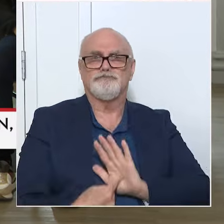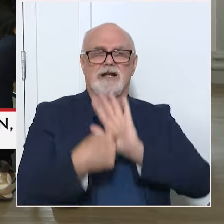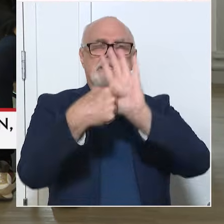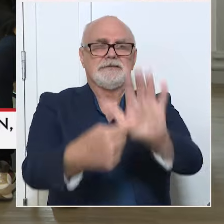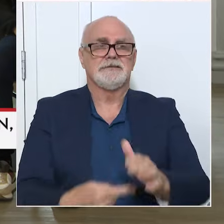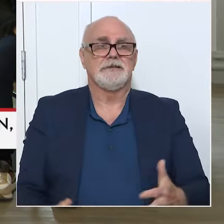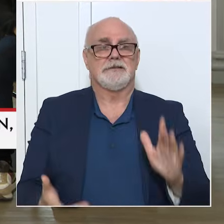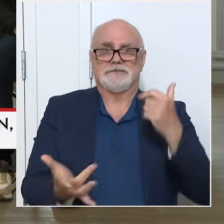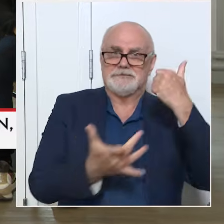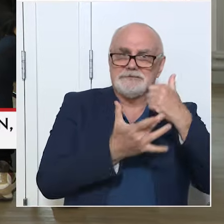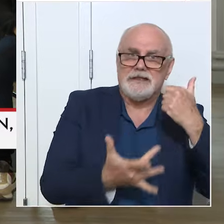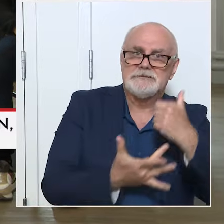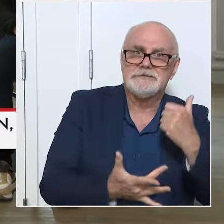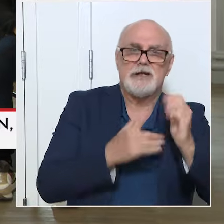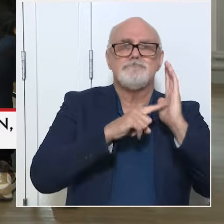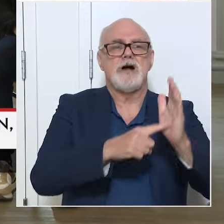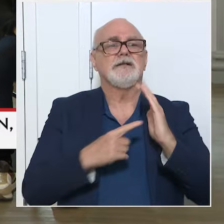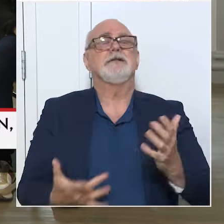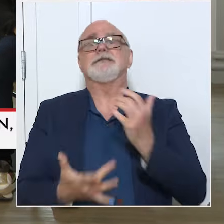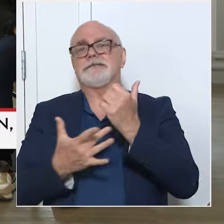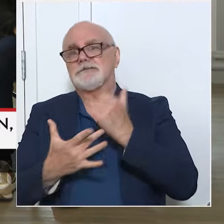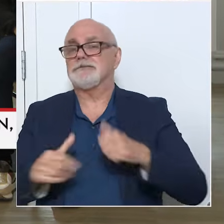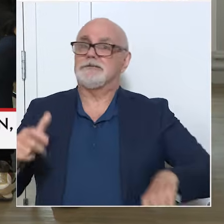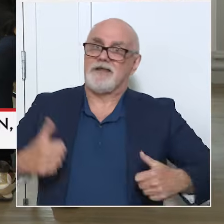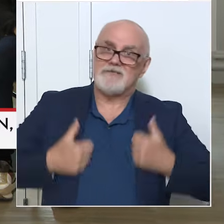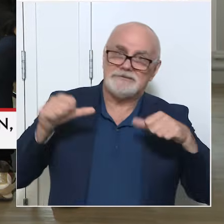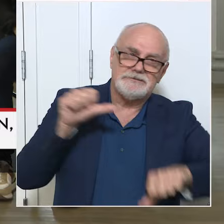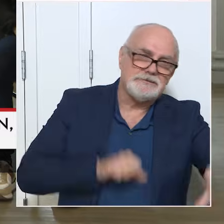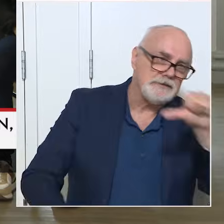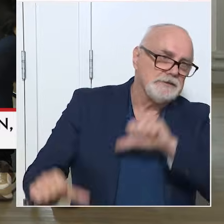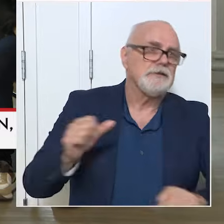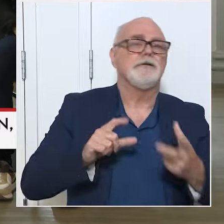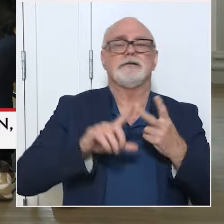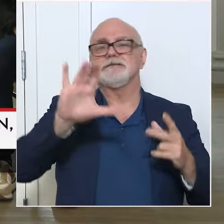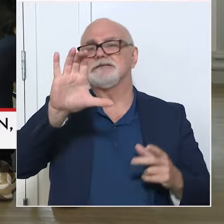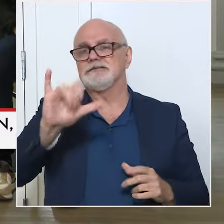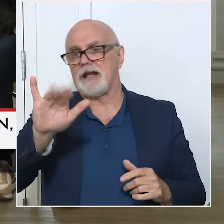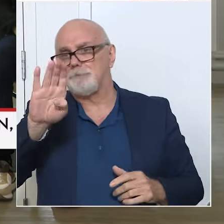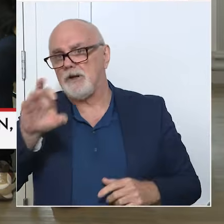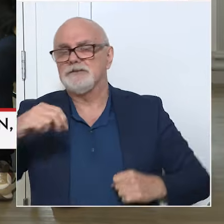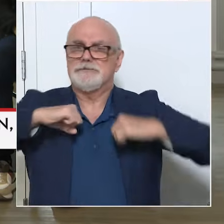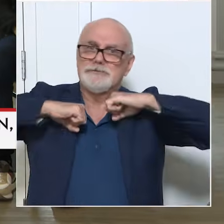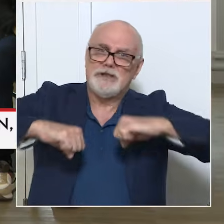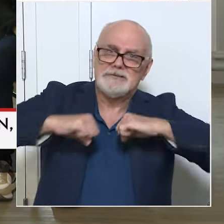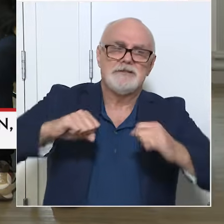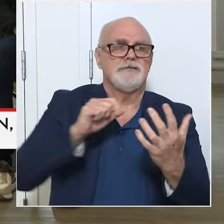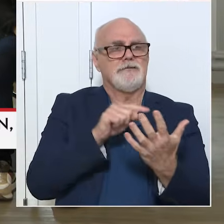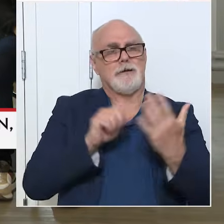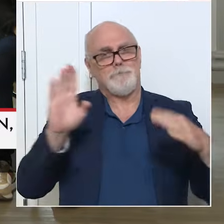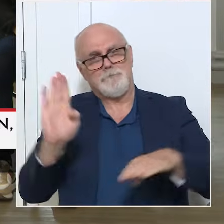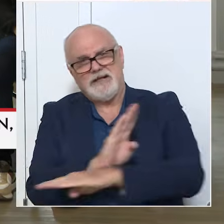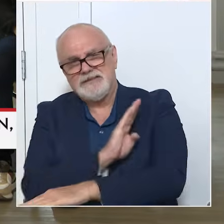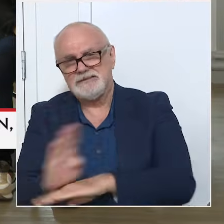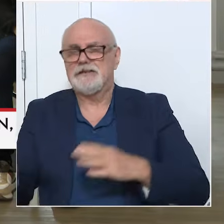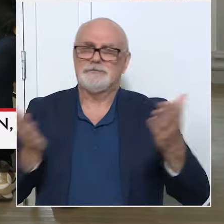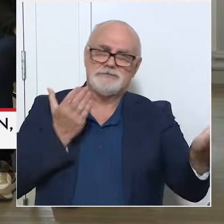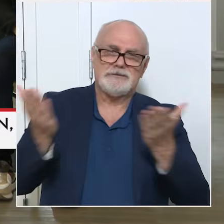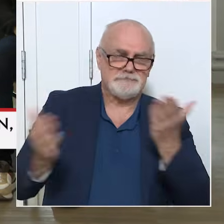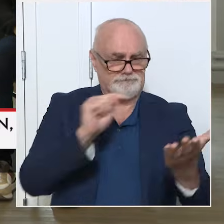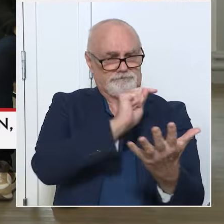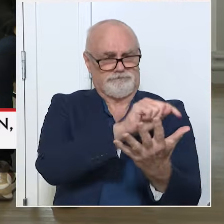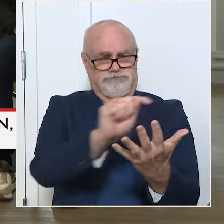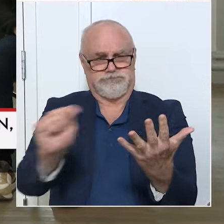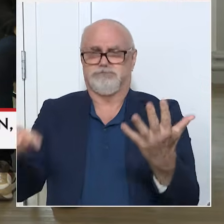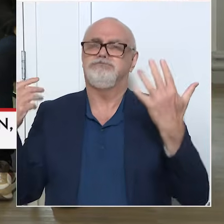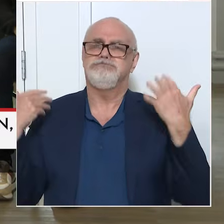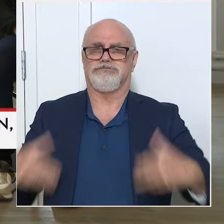technology, life sciences, cybersecurity, and business services. So we are serious about